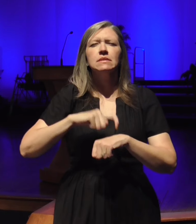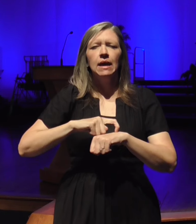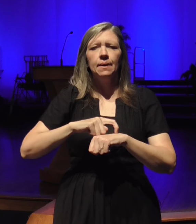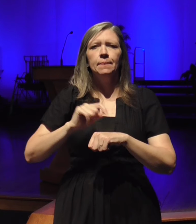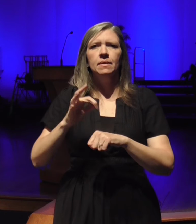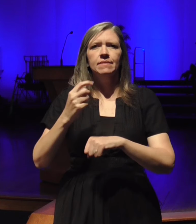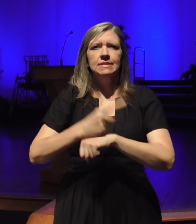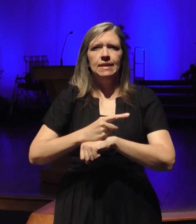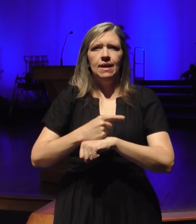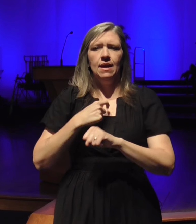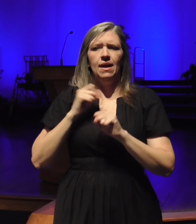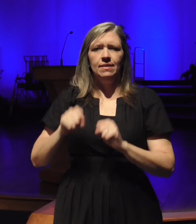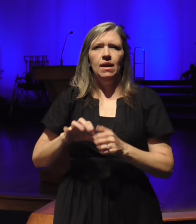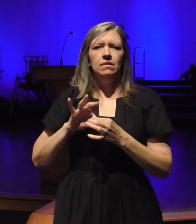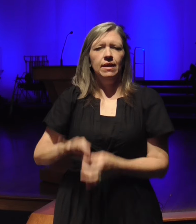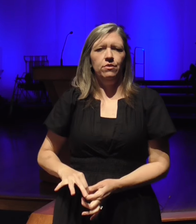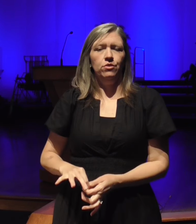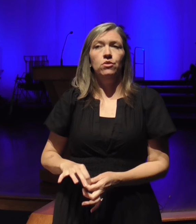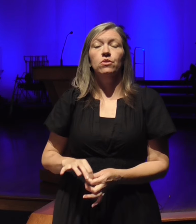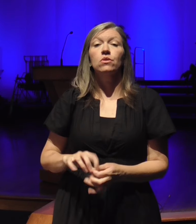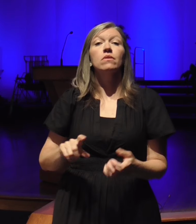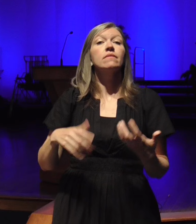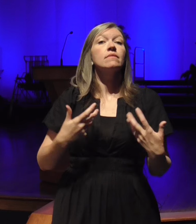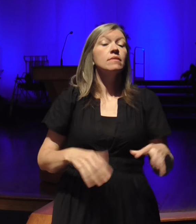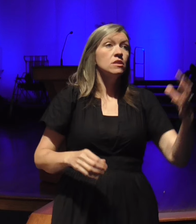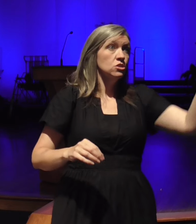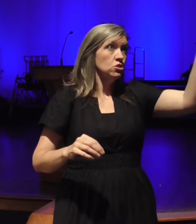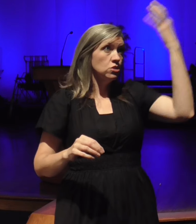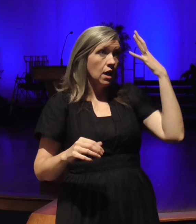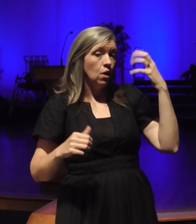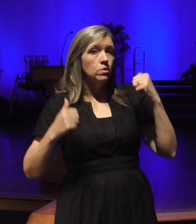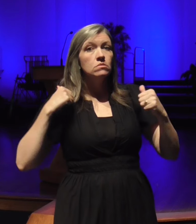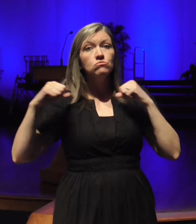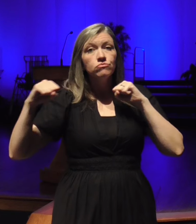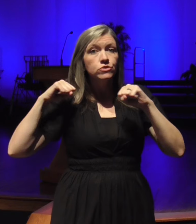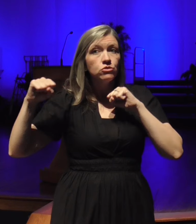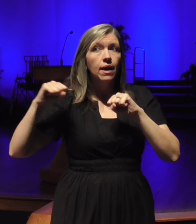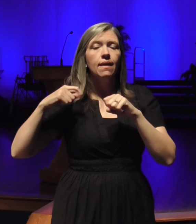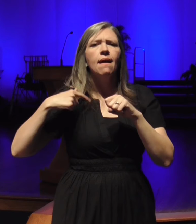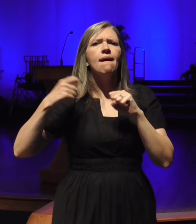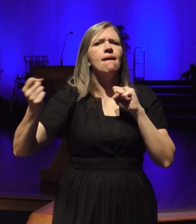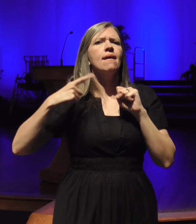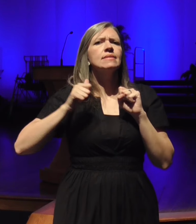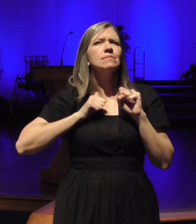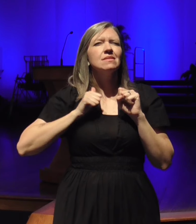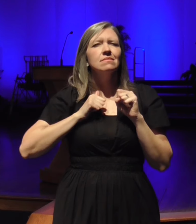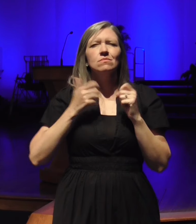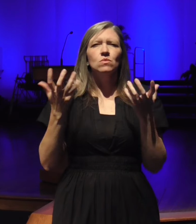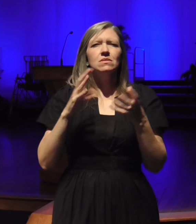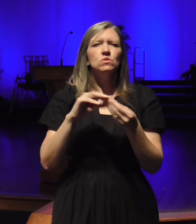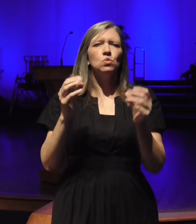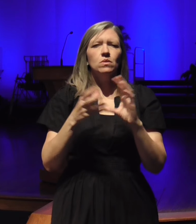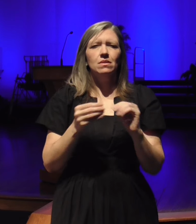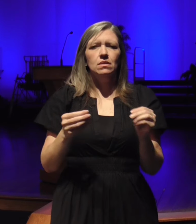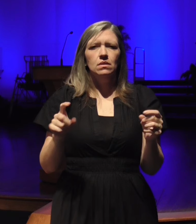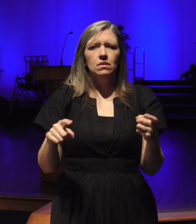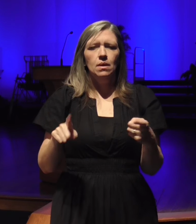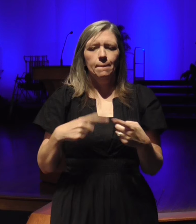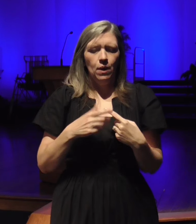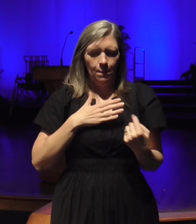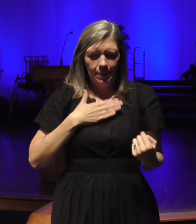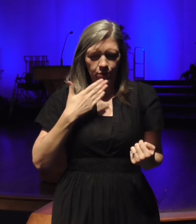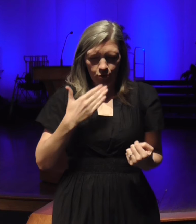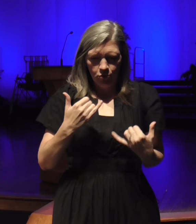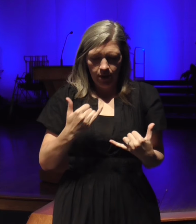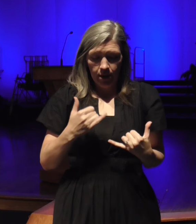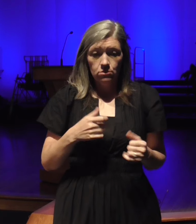set your phone alarm, annoys me. I like to find anchor points in my day. When I'm toweling off, when I get out of the